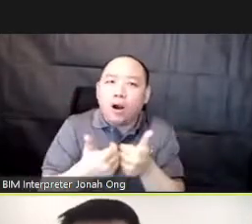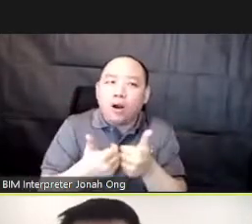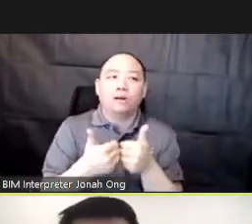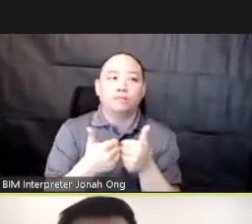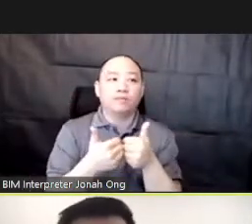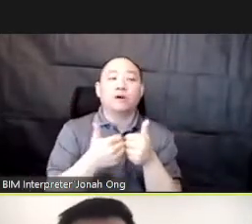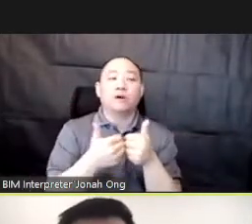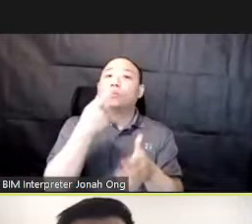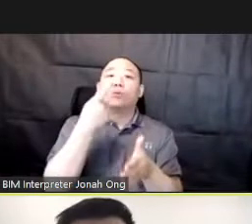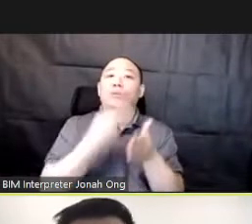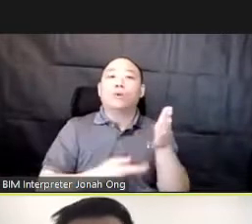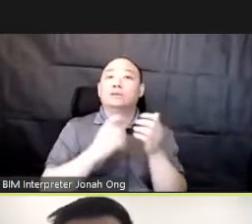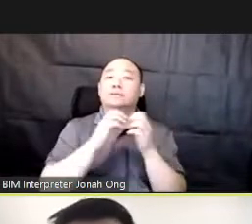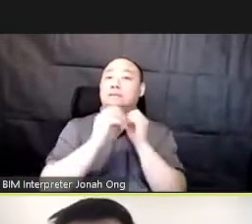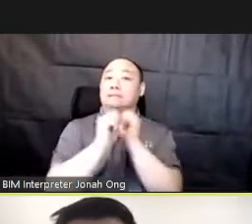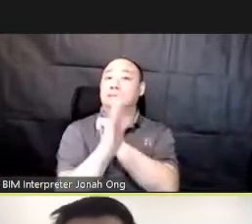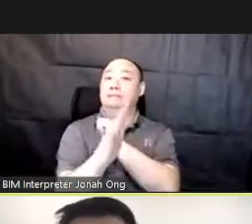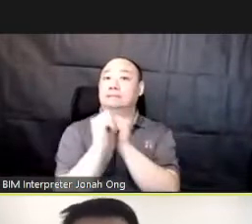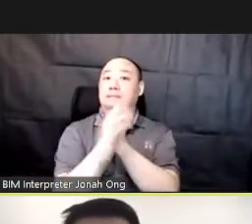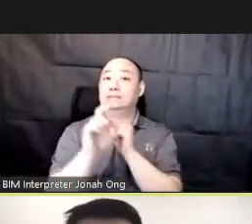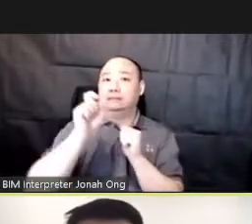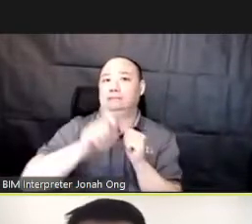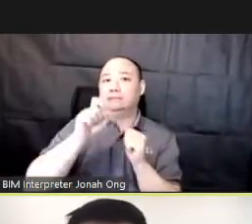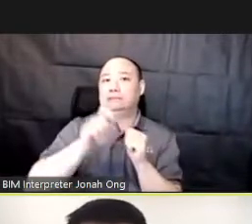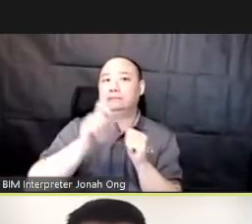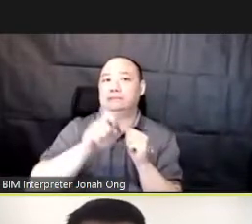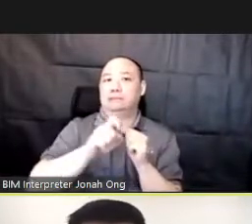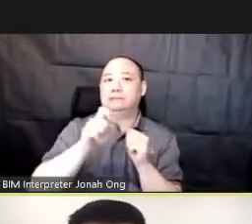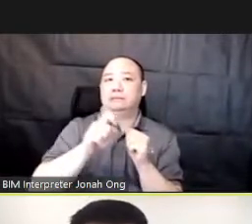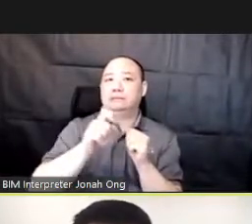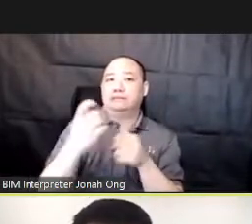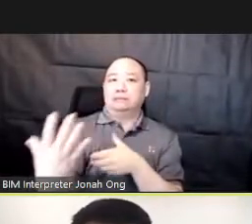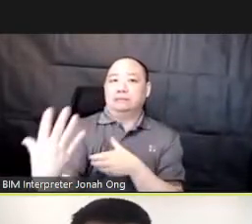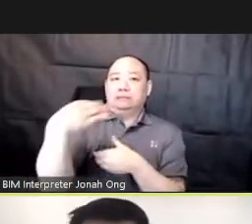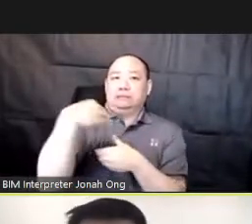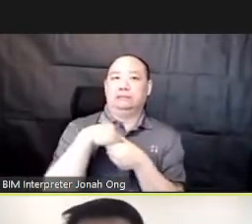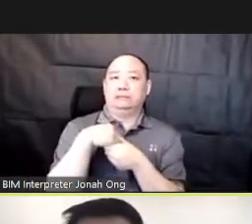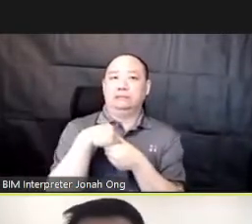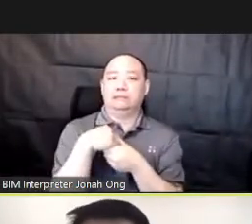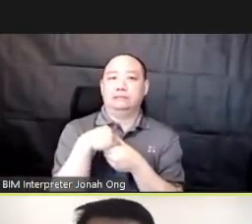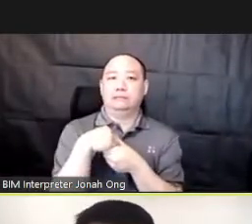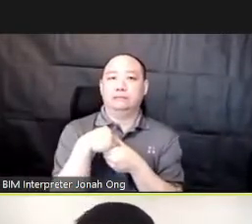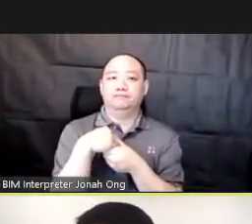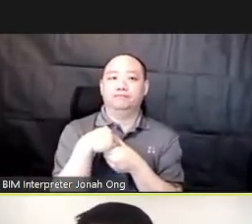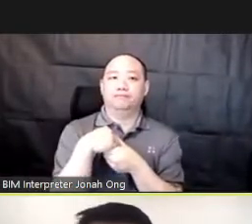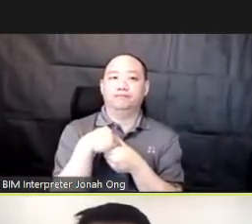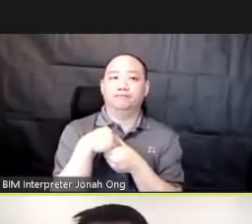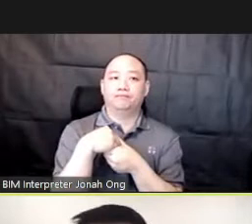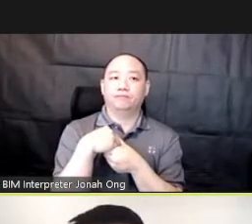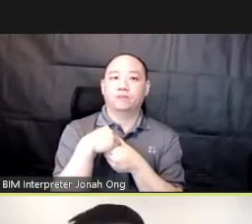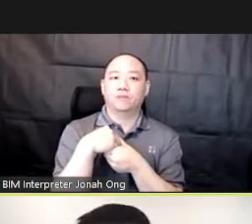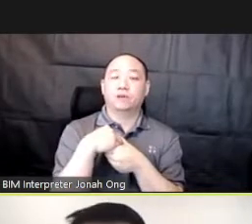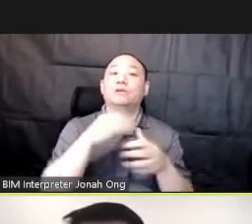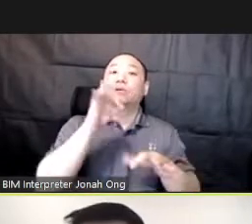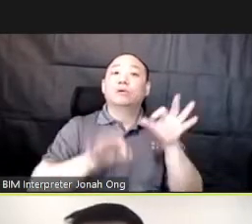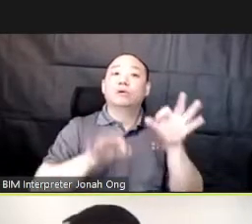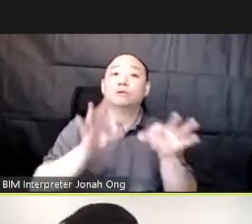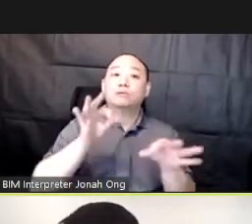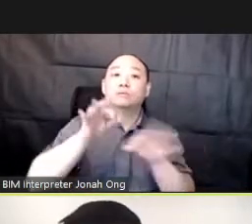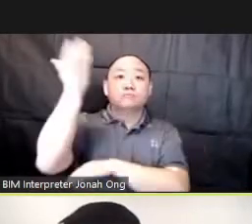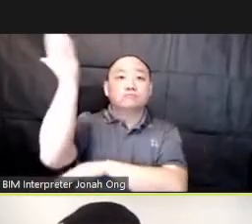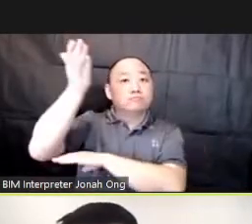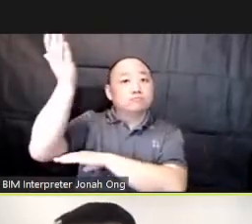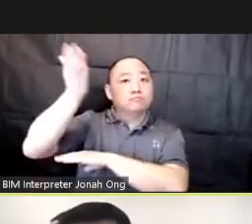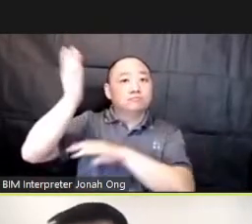whatever management on diversity needs to counter exclusionary narratives. While preaching inclusive narratives is important, like what we've seen